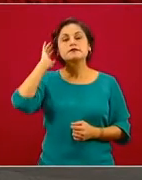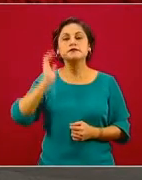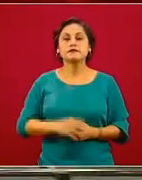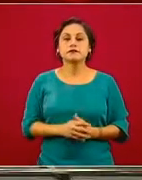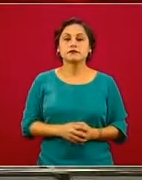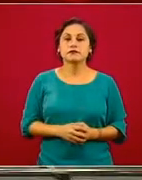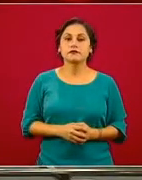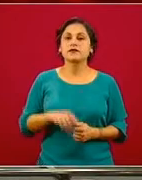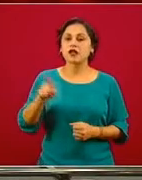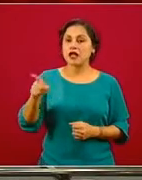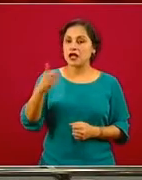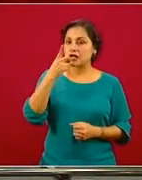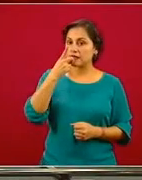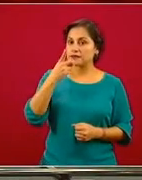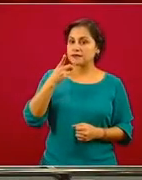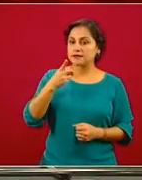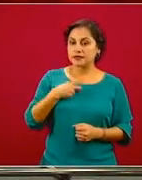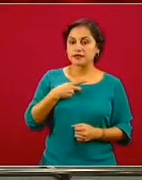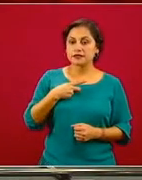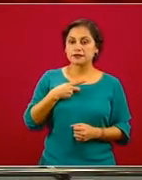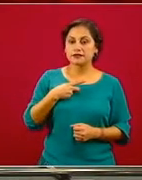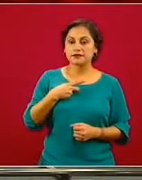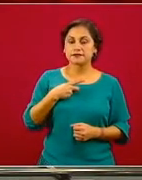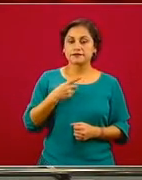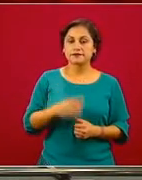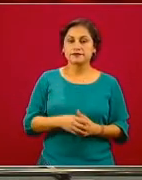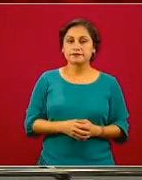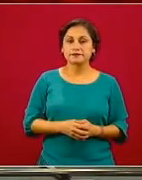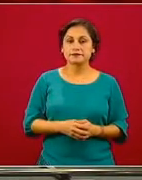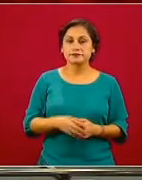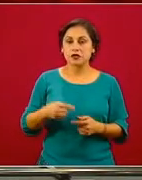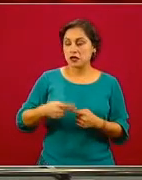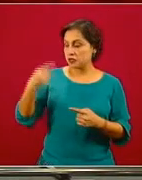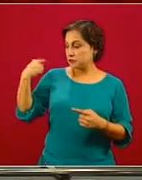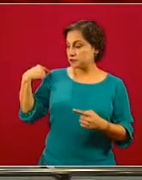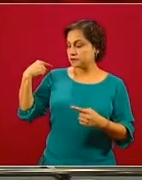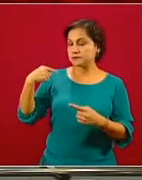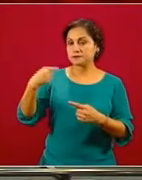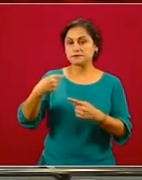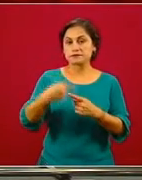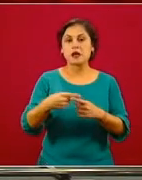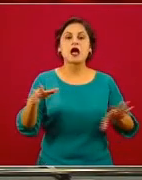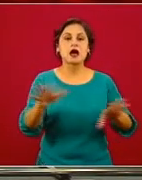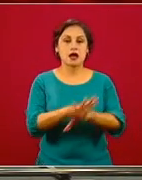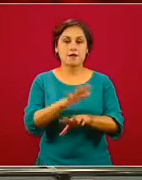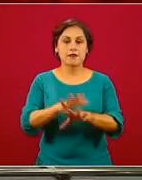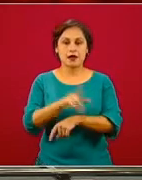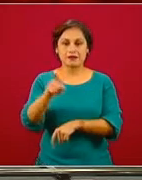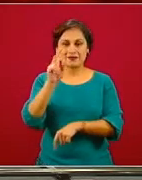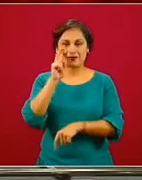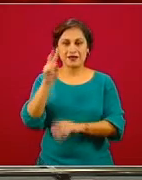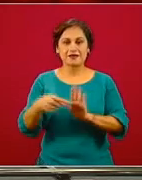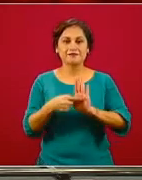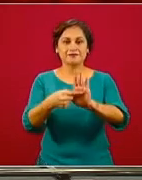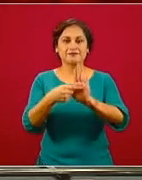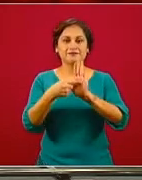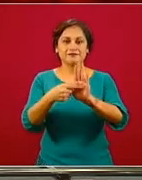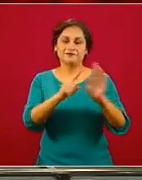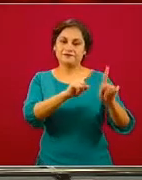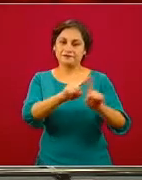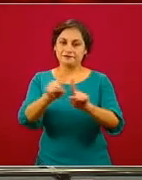chronic conditions, and it was believed that they were at a higher risk than other health